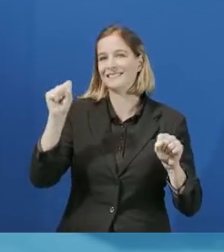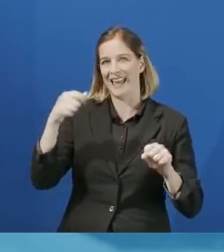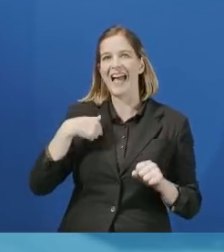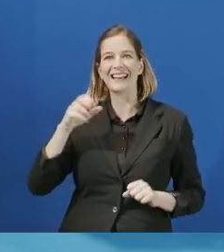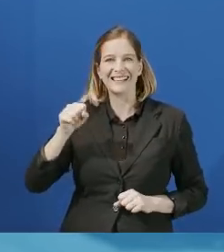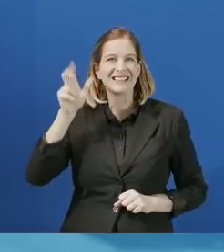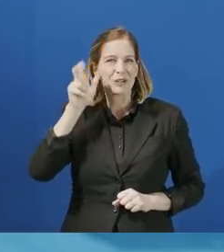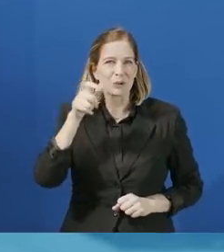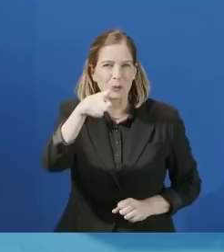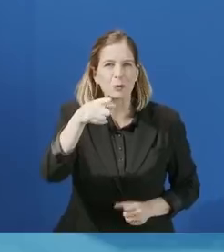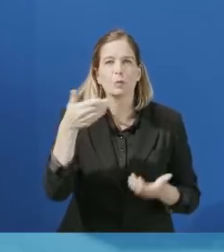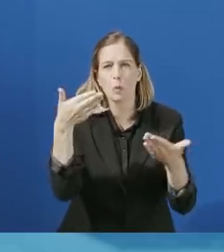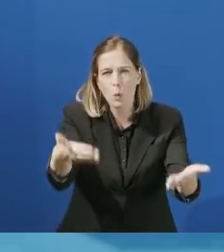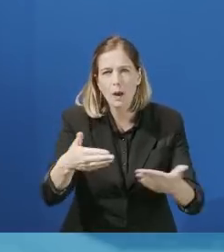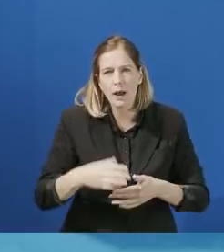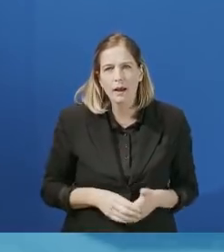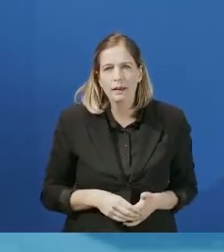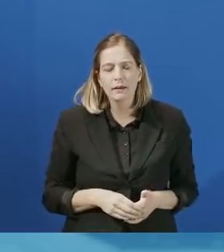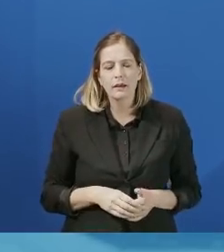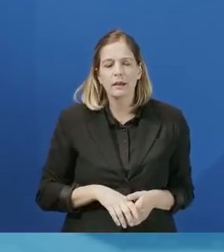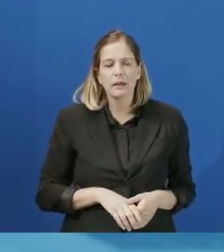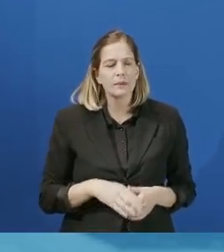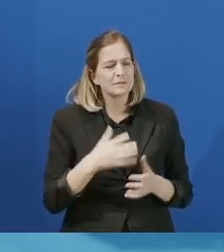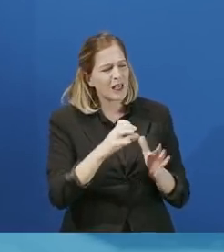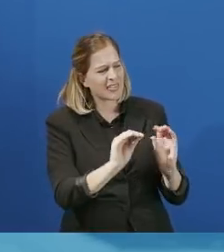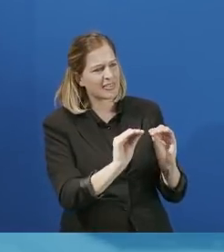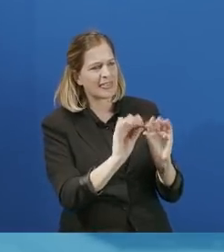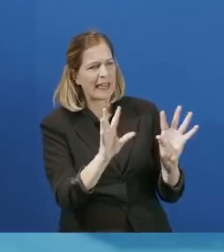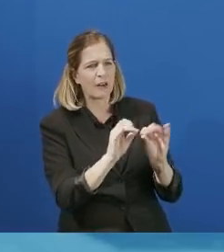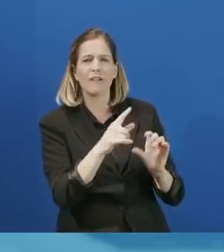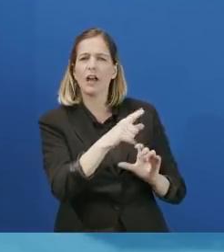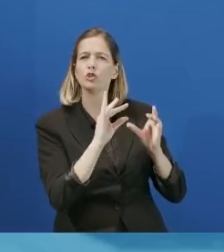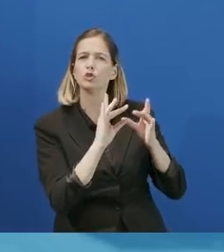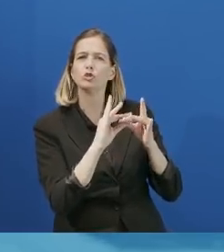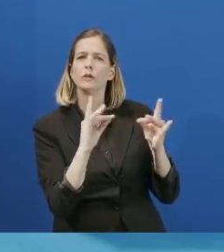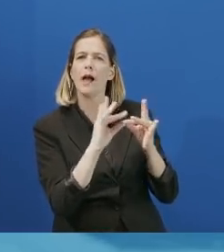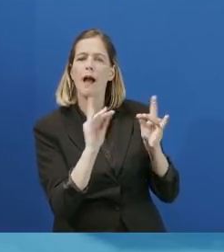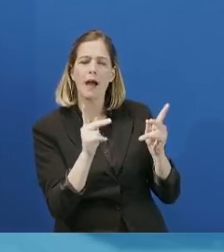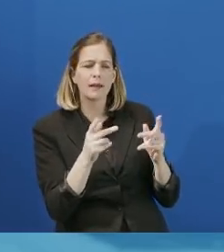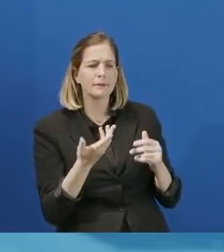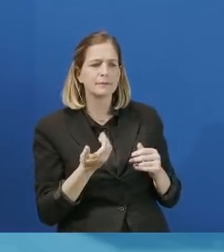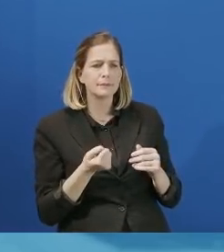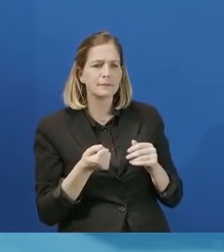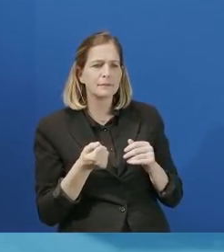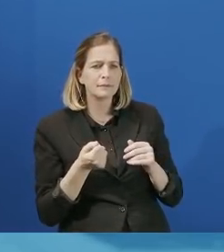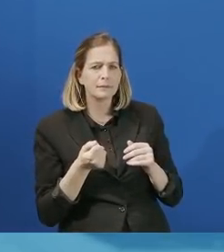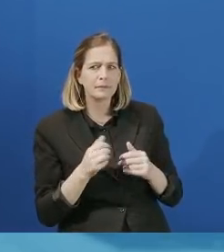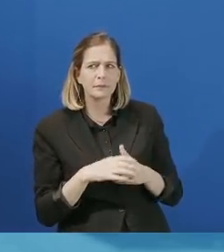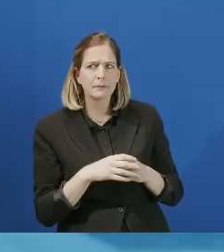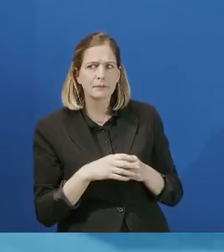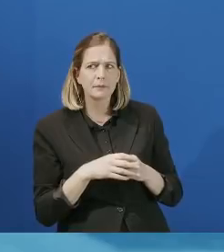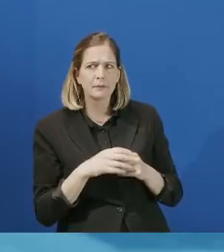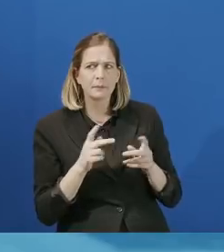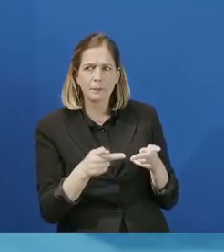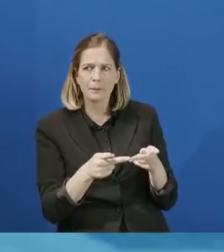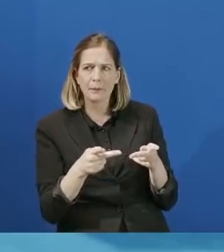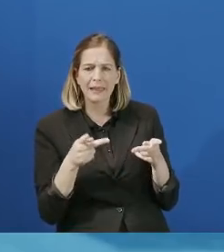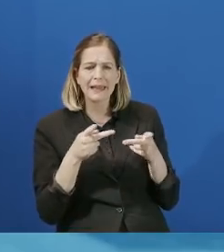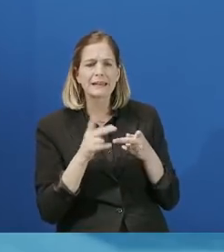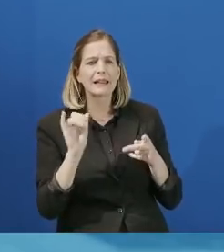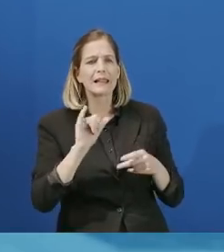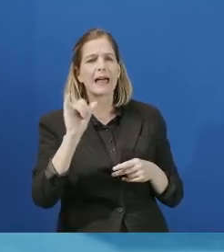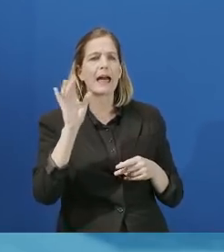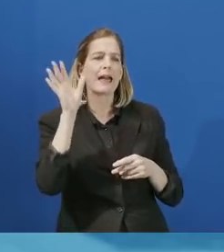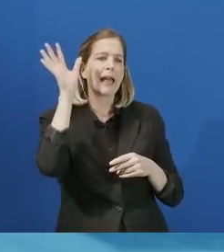for some clarification, I noticed that you said that places like, it's not worth losing the liquor license. What about a hair salon that's